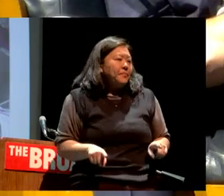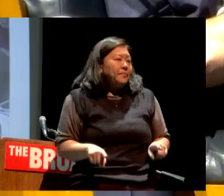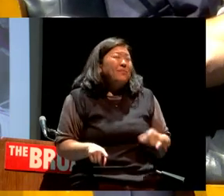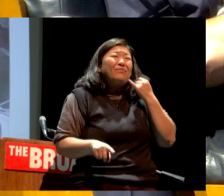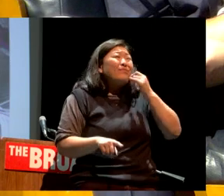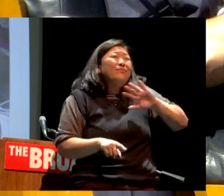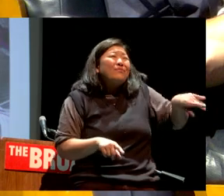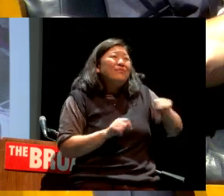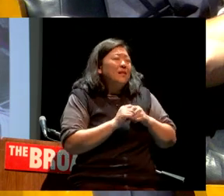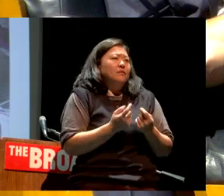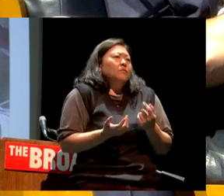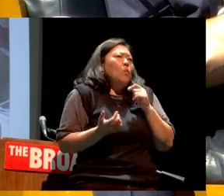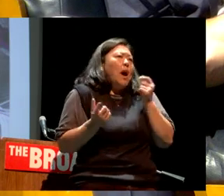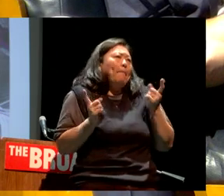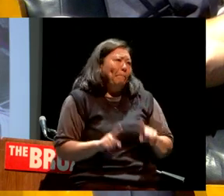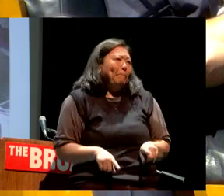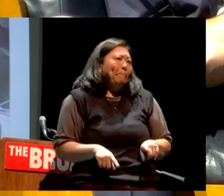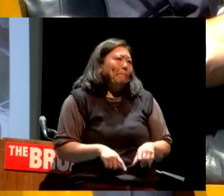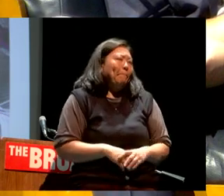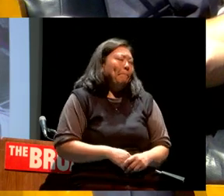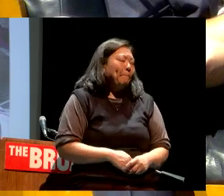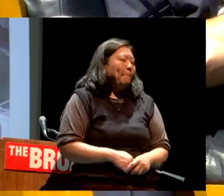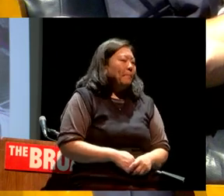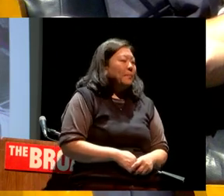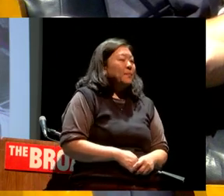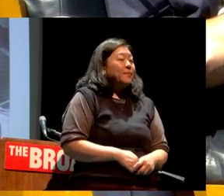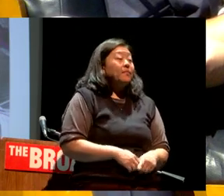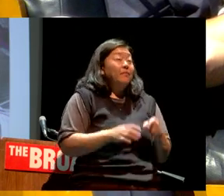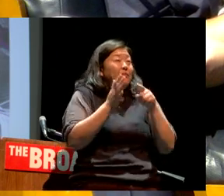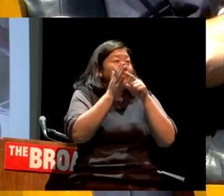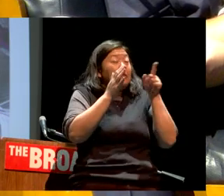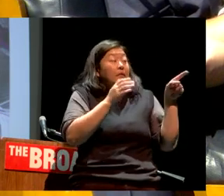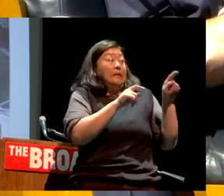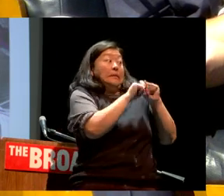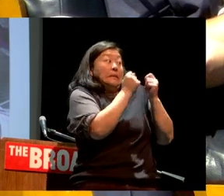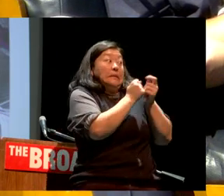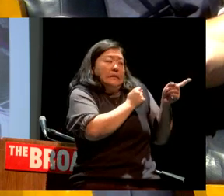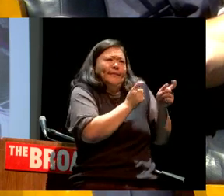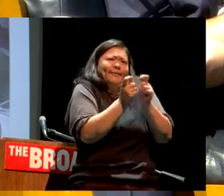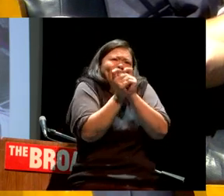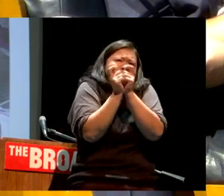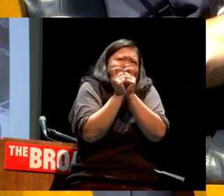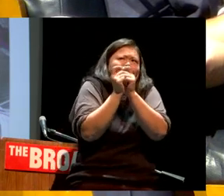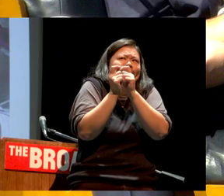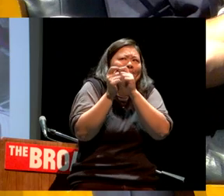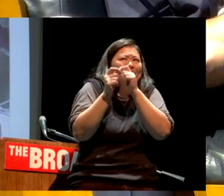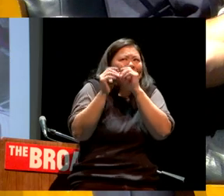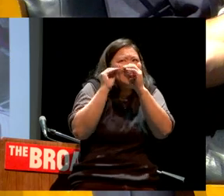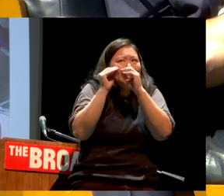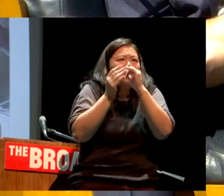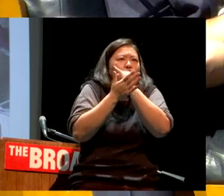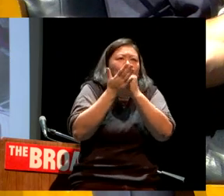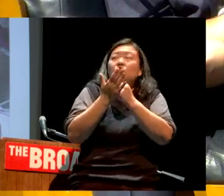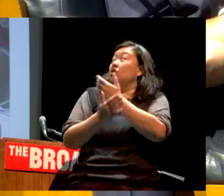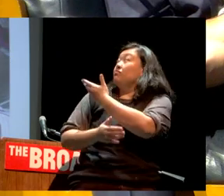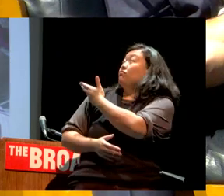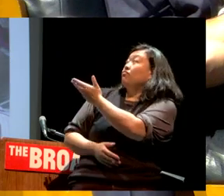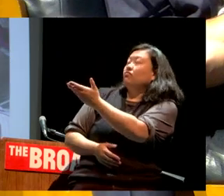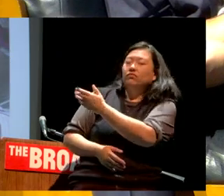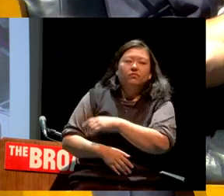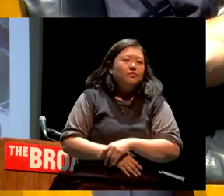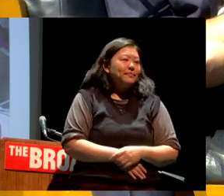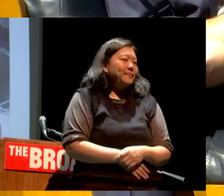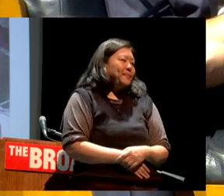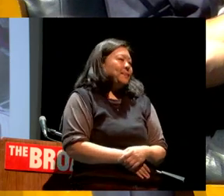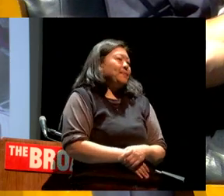Japanese kanji next to it. And we just, as soon as they send something back, we update, we send him back. And just everything started to make sense. And even